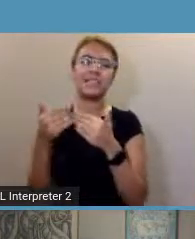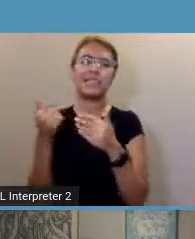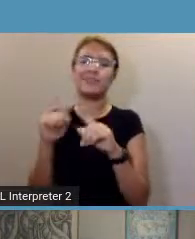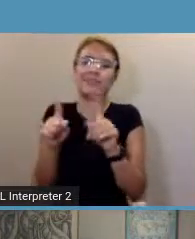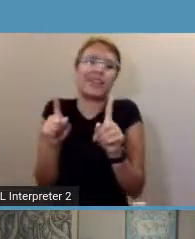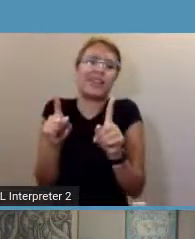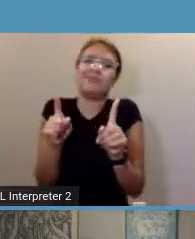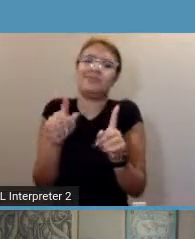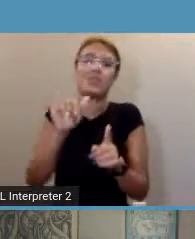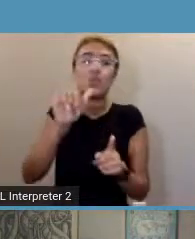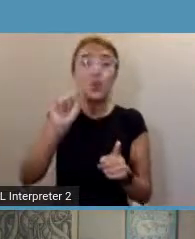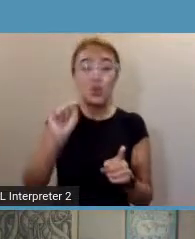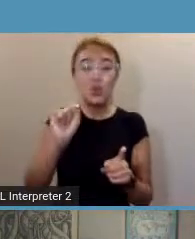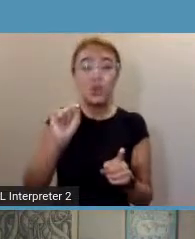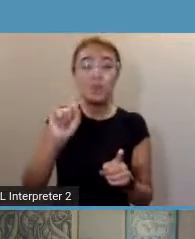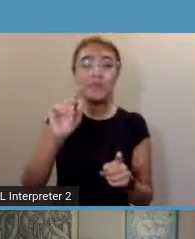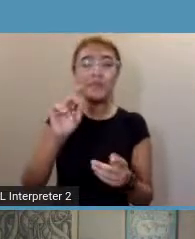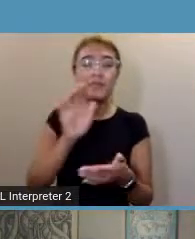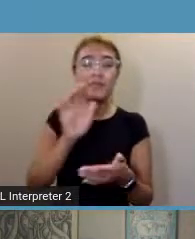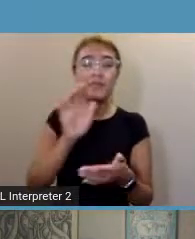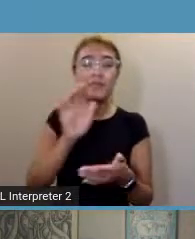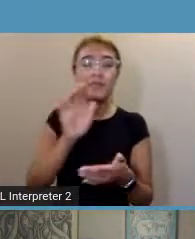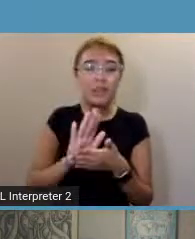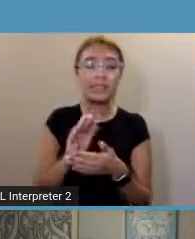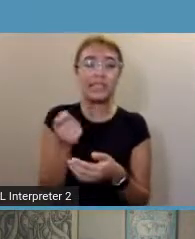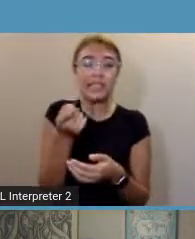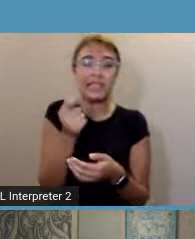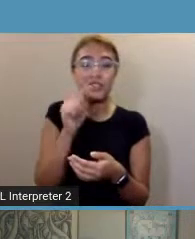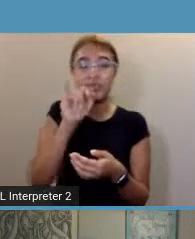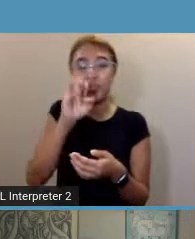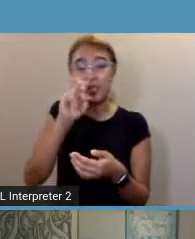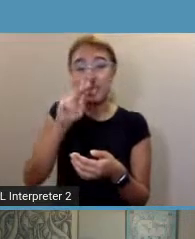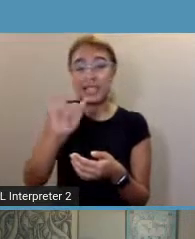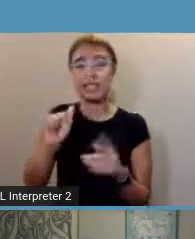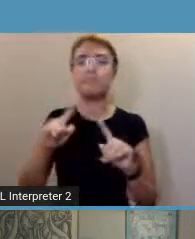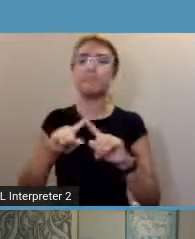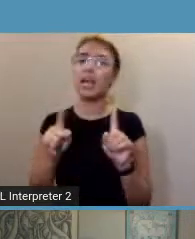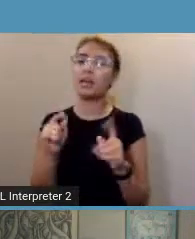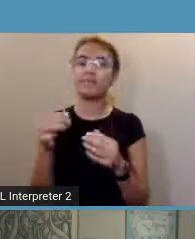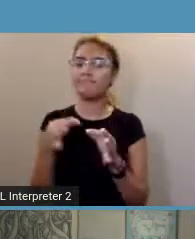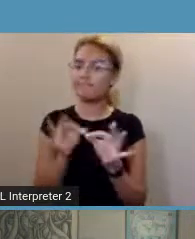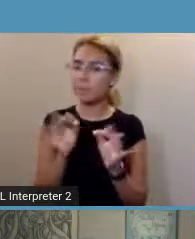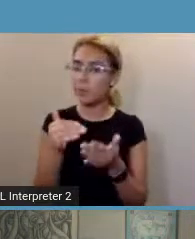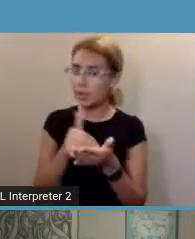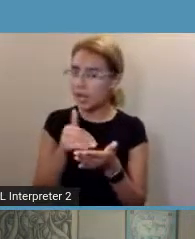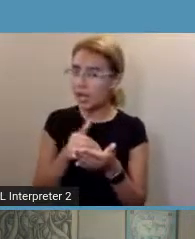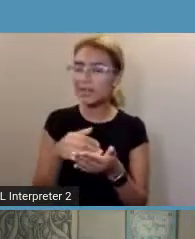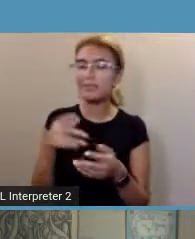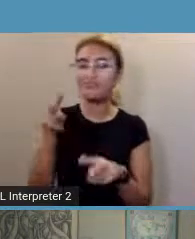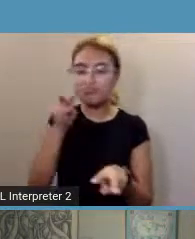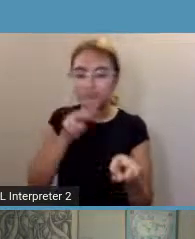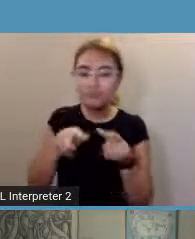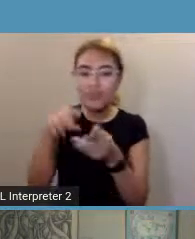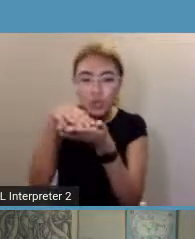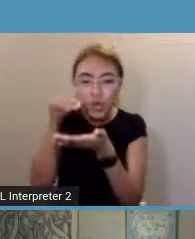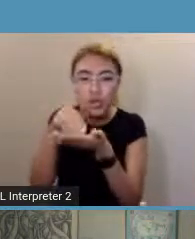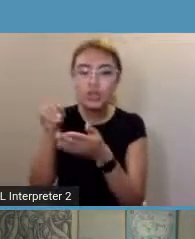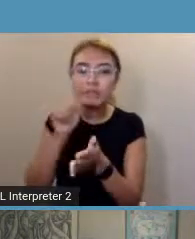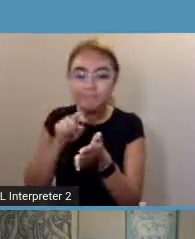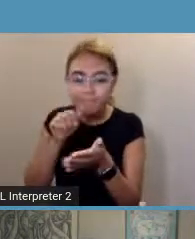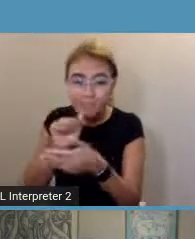Unreal Engine gets trickier the more things you want to add, but the very basic building that you can walk around and look at things,